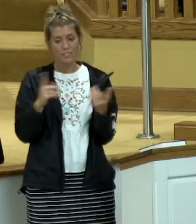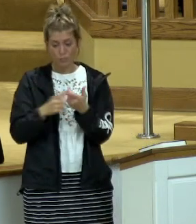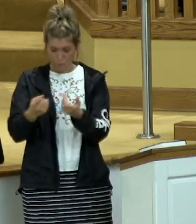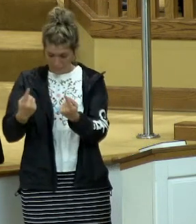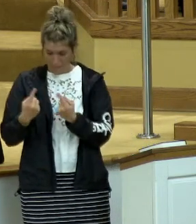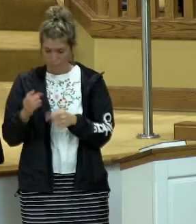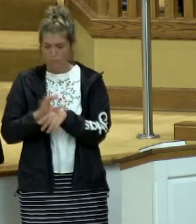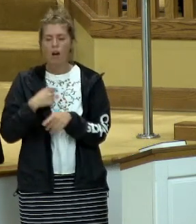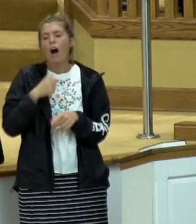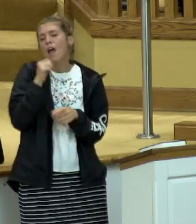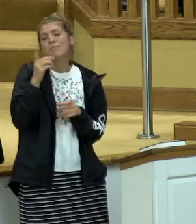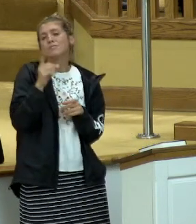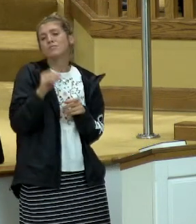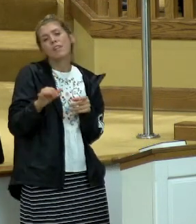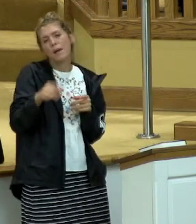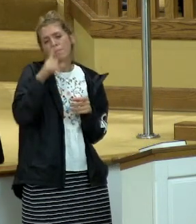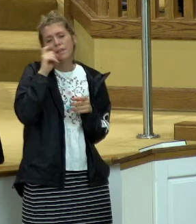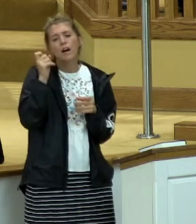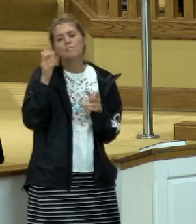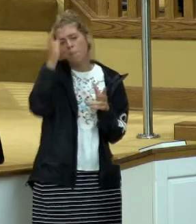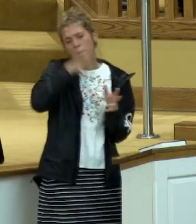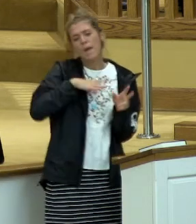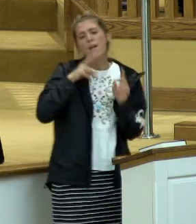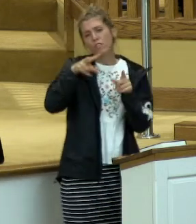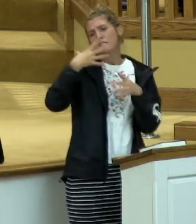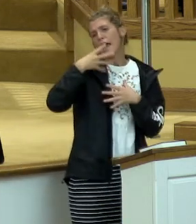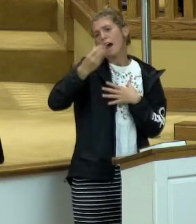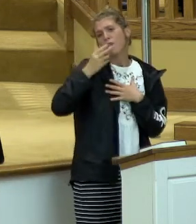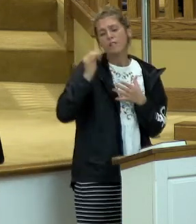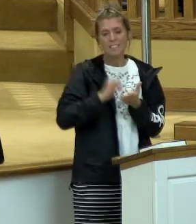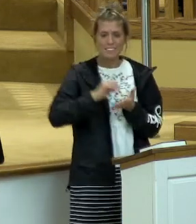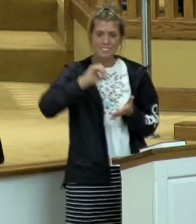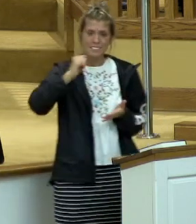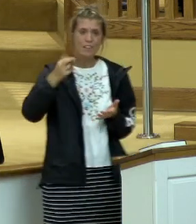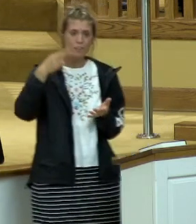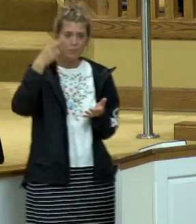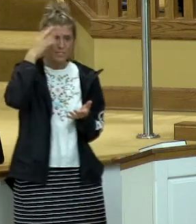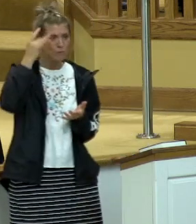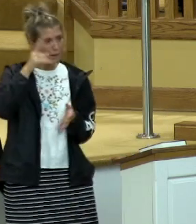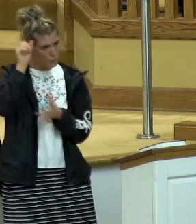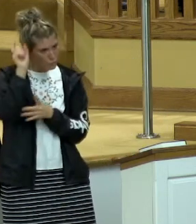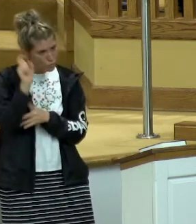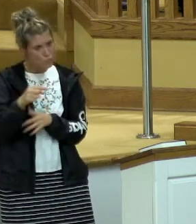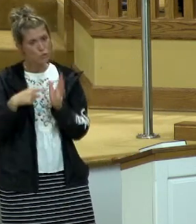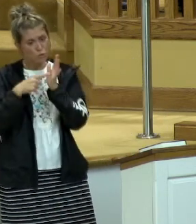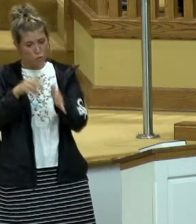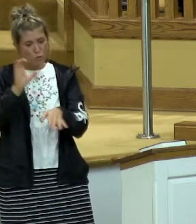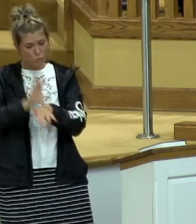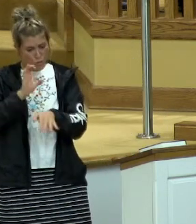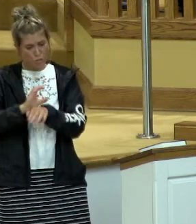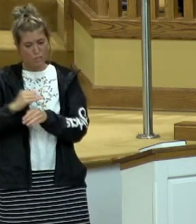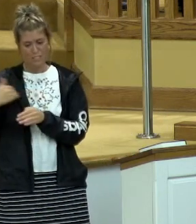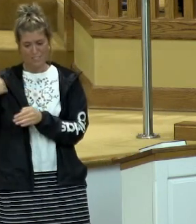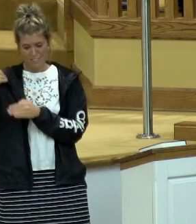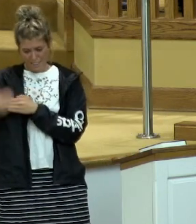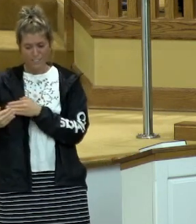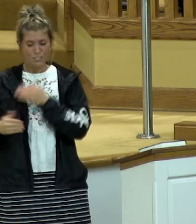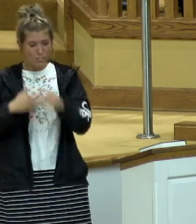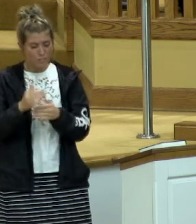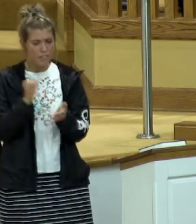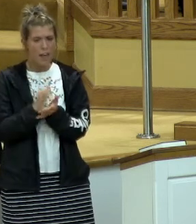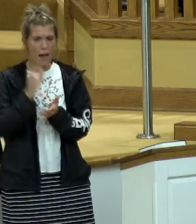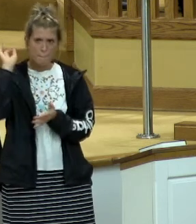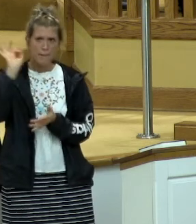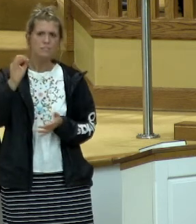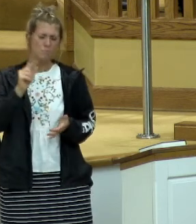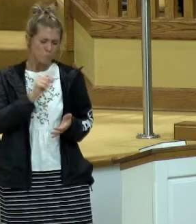church. Well, I don't do it because, you know, man looks on the outward appearance. That's another reason why you should. It shows the church body. It shows the next generation. That